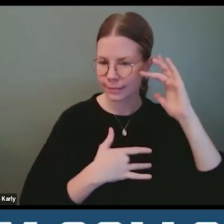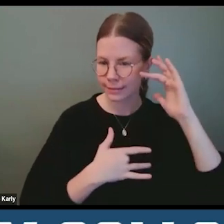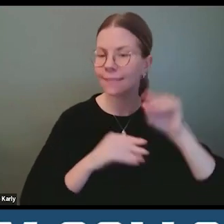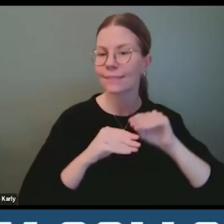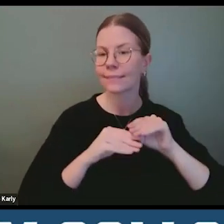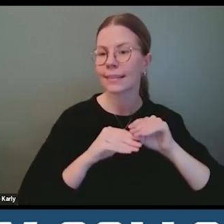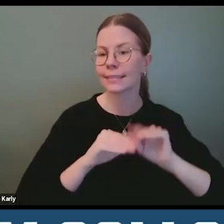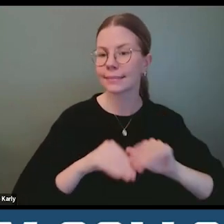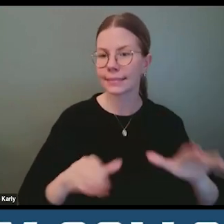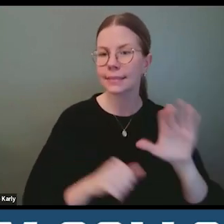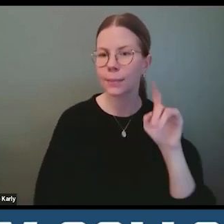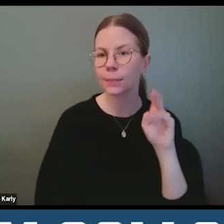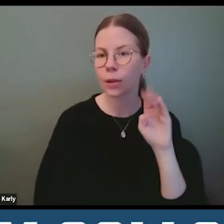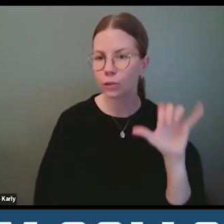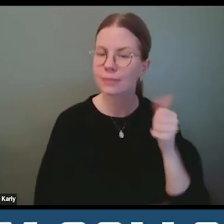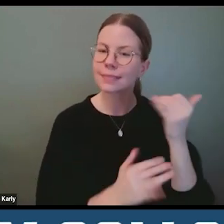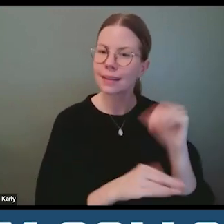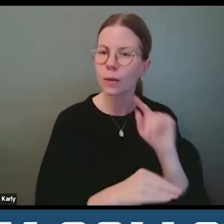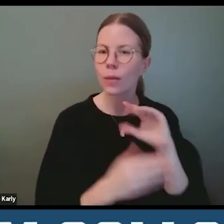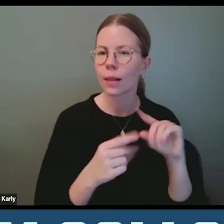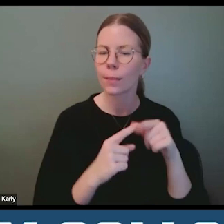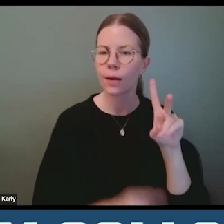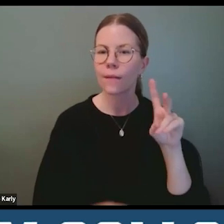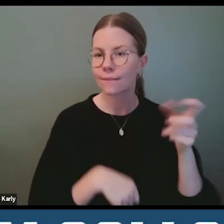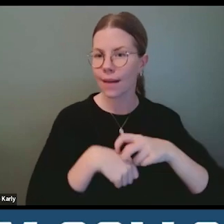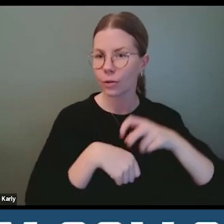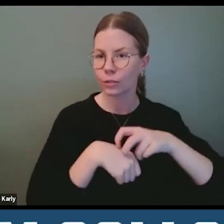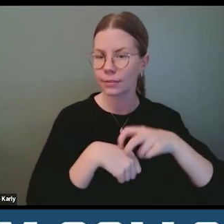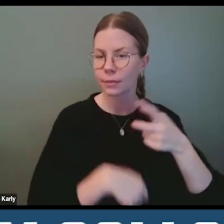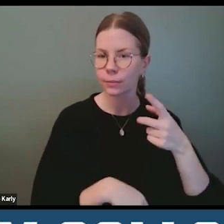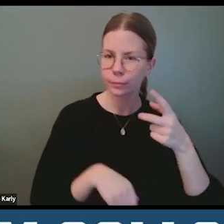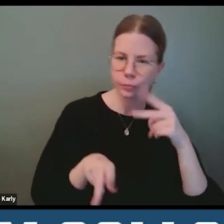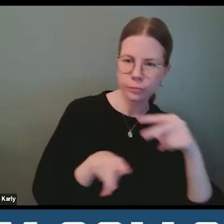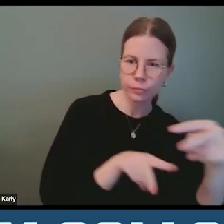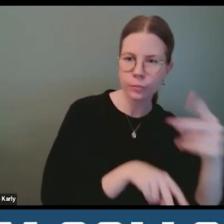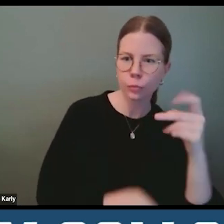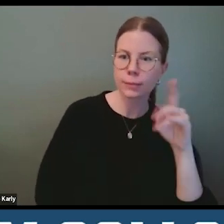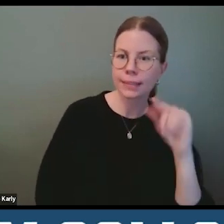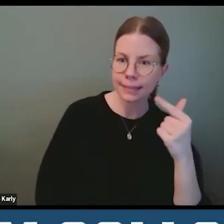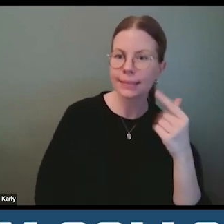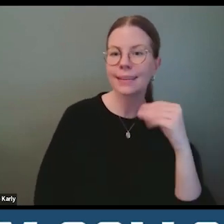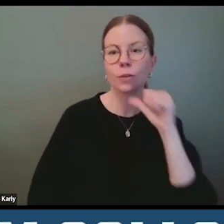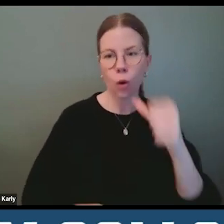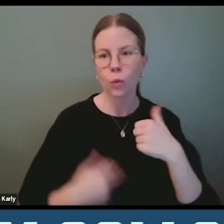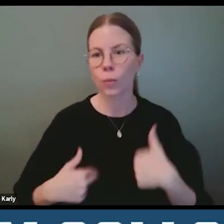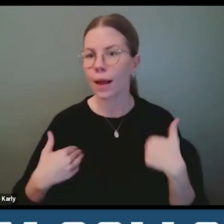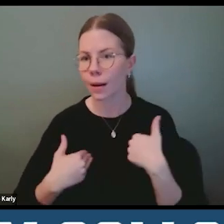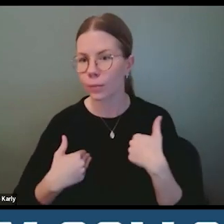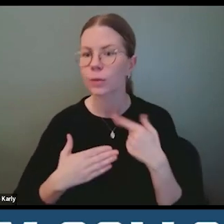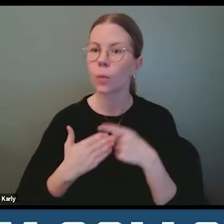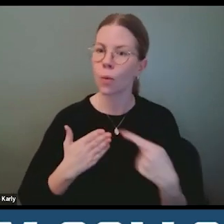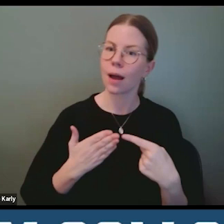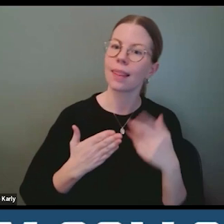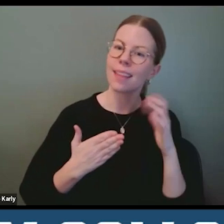Epidemiology. Tonight, he'll be speaking about virus prospecting in non-human animals and what it can and cannot do as a measure to